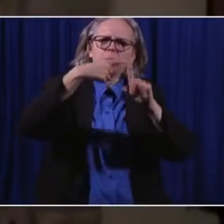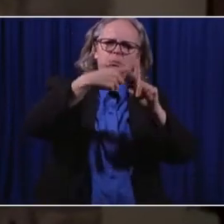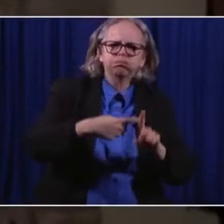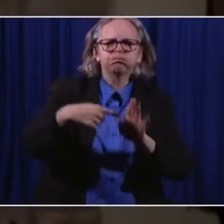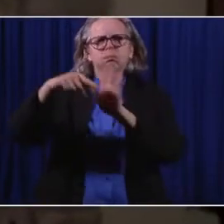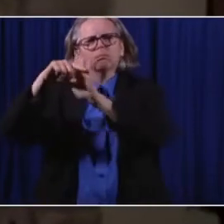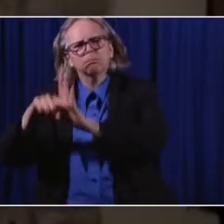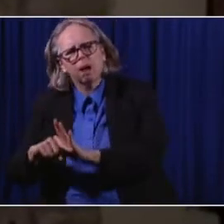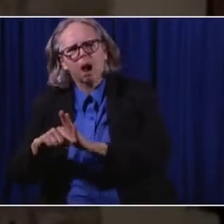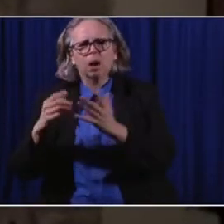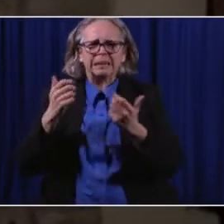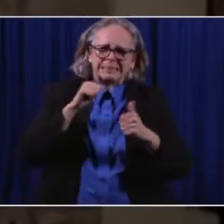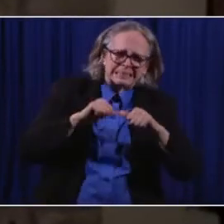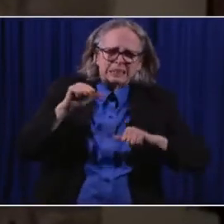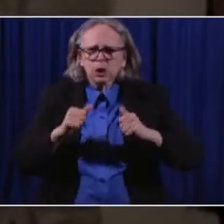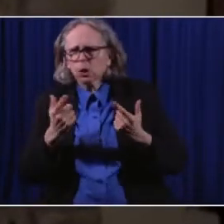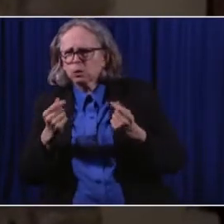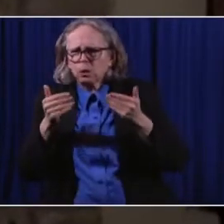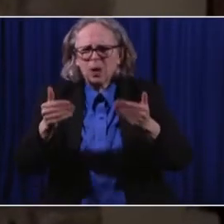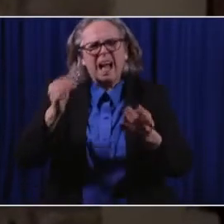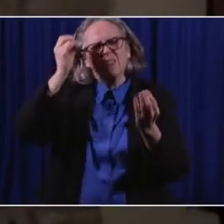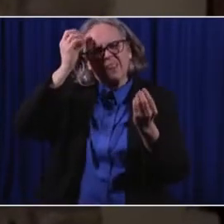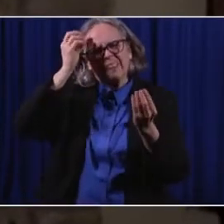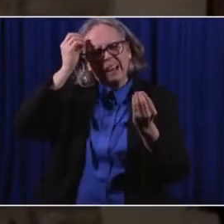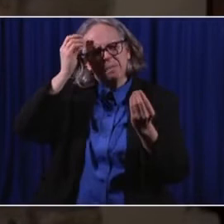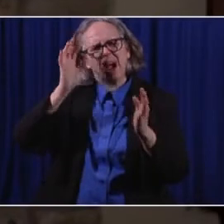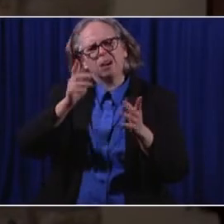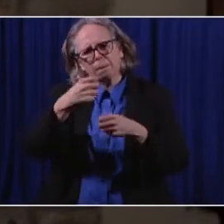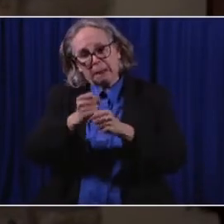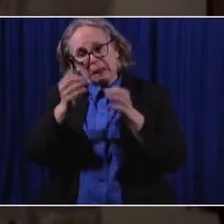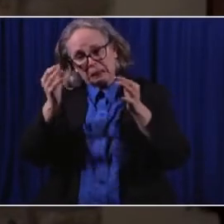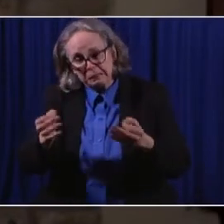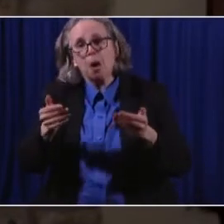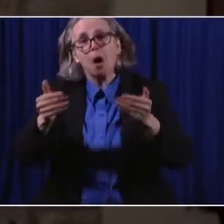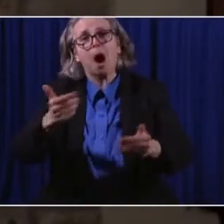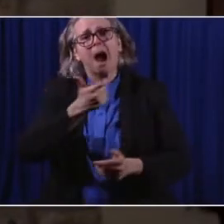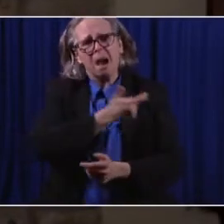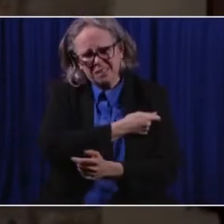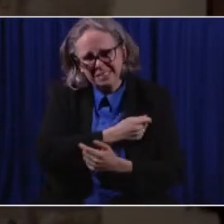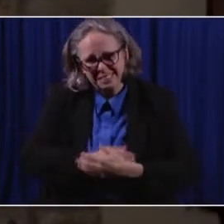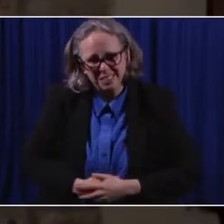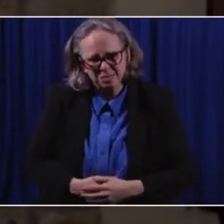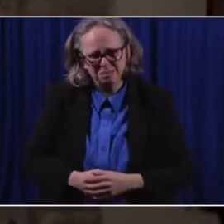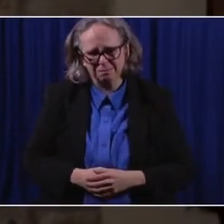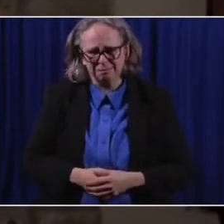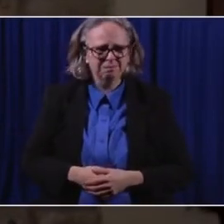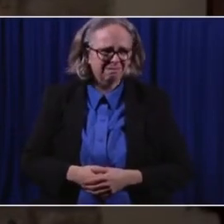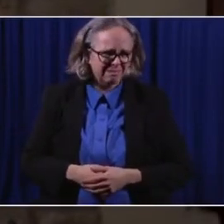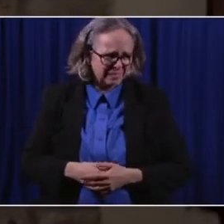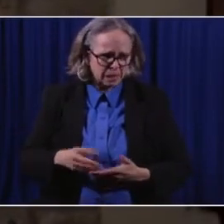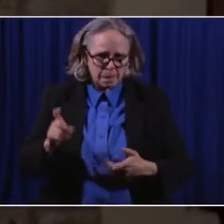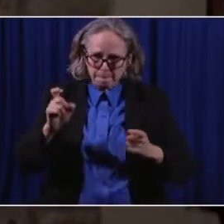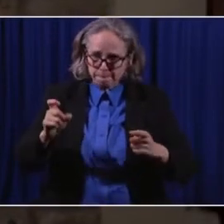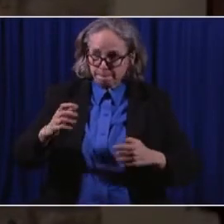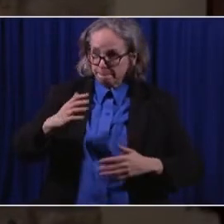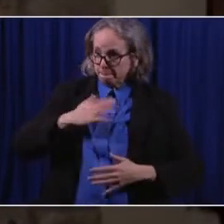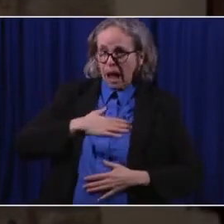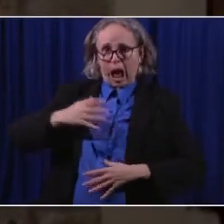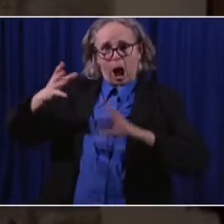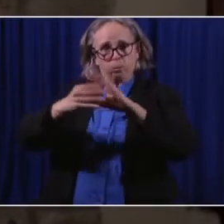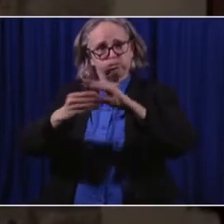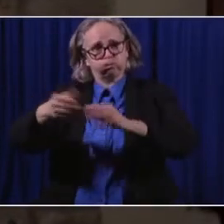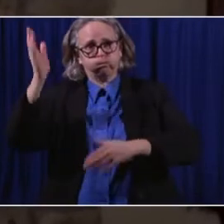said that. But we ask you not to listen to me. I'm not a doctor, but rather to listen to the doctors and listen to the health professionals in regard